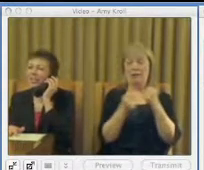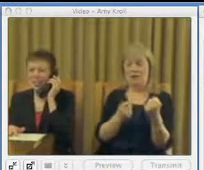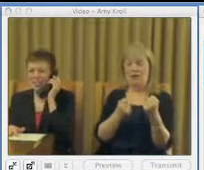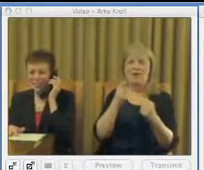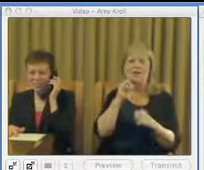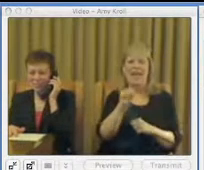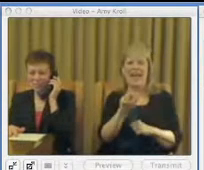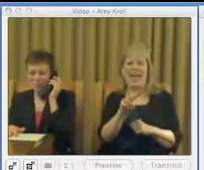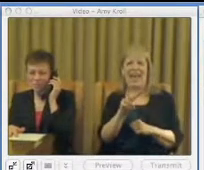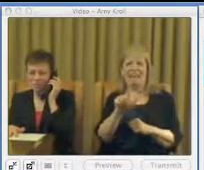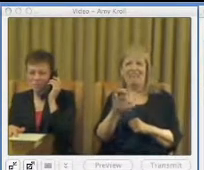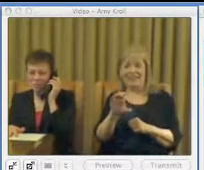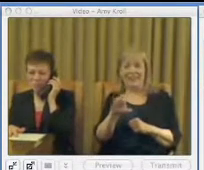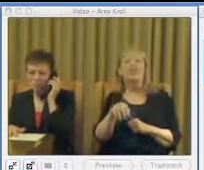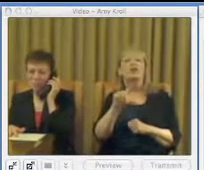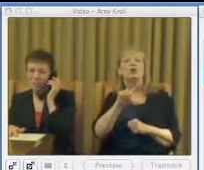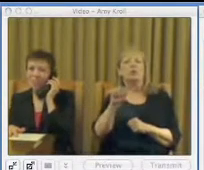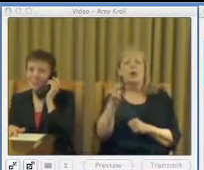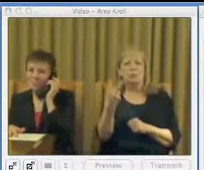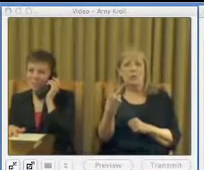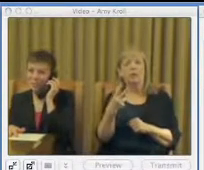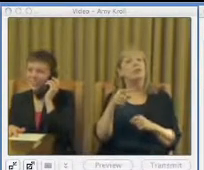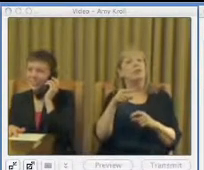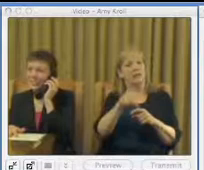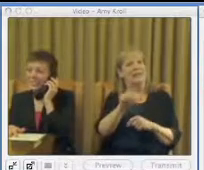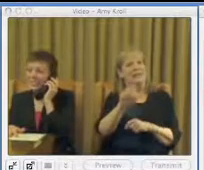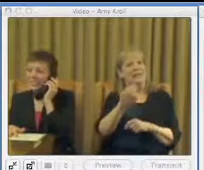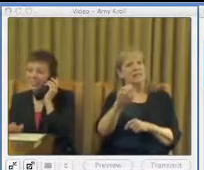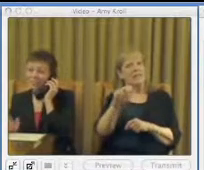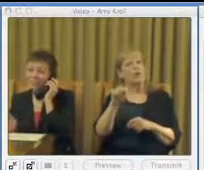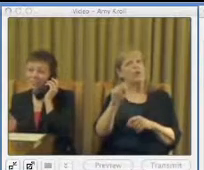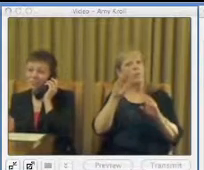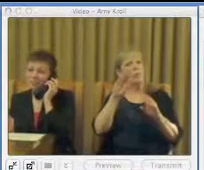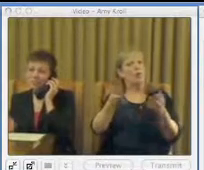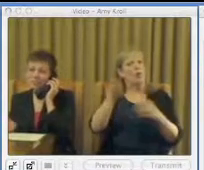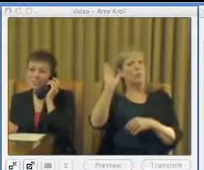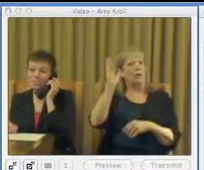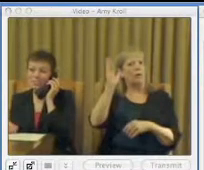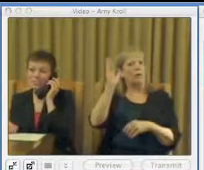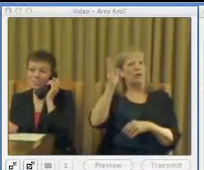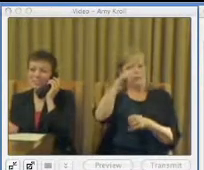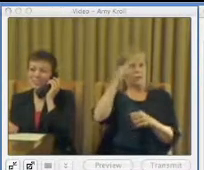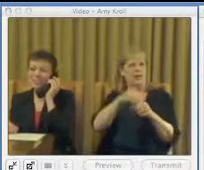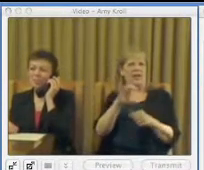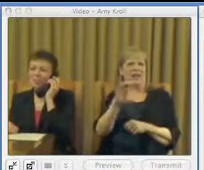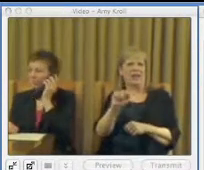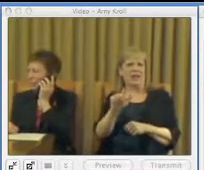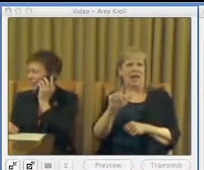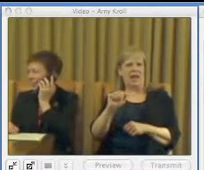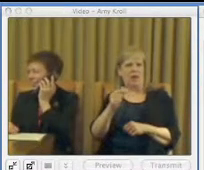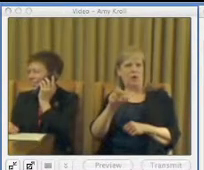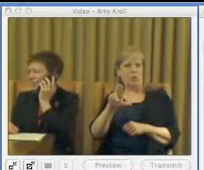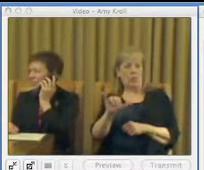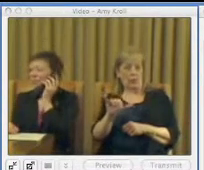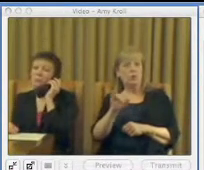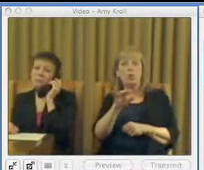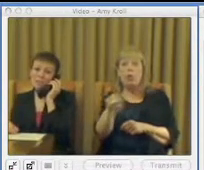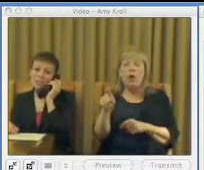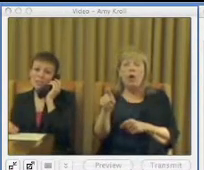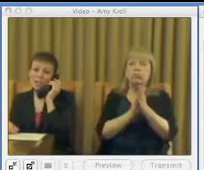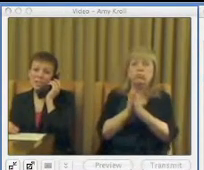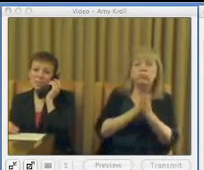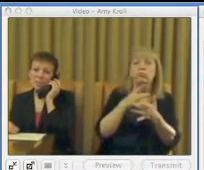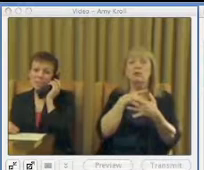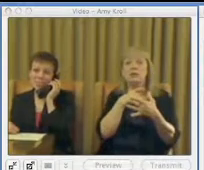AVLIC 2012. Lorraine Leeson will be one of our presenters this summer in Calgary. So if you're interested in her